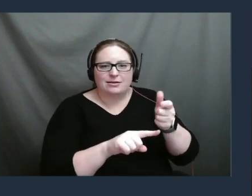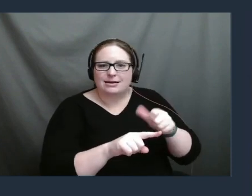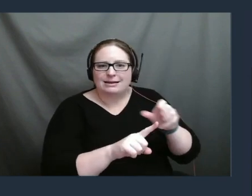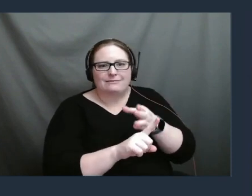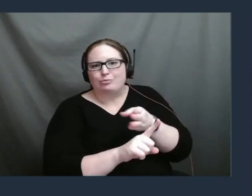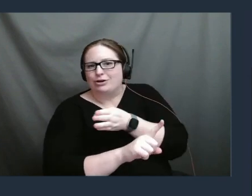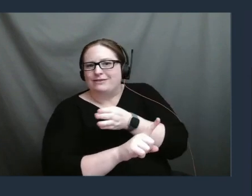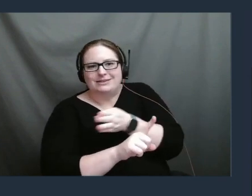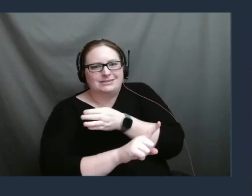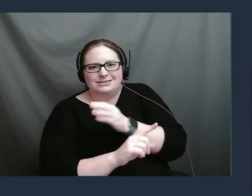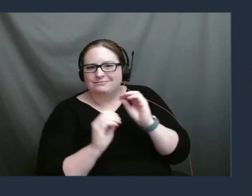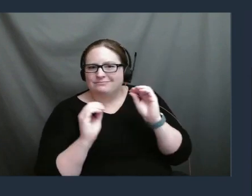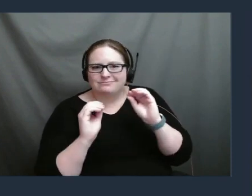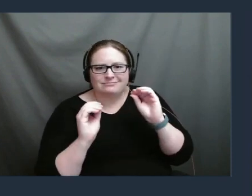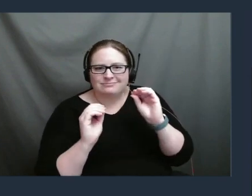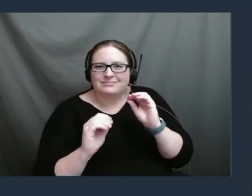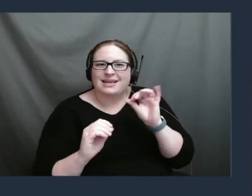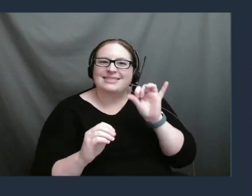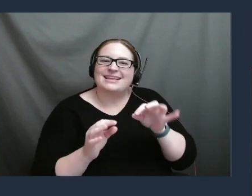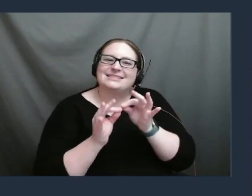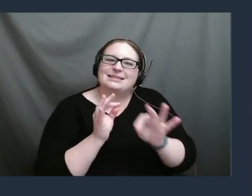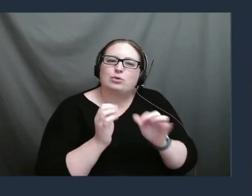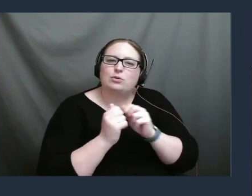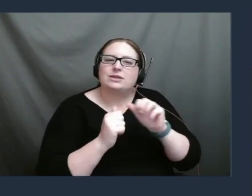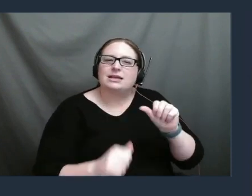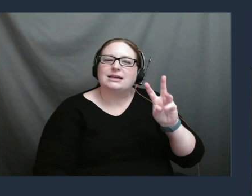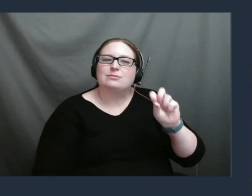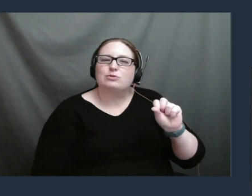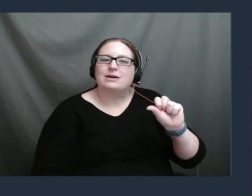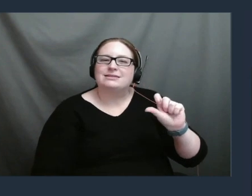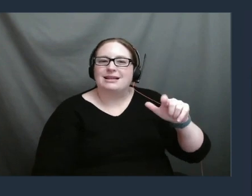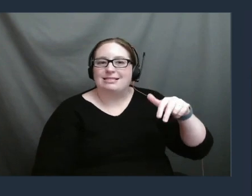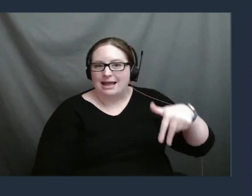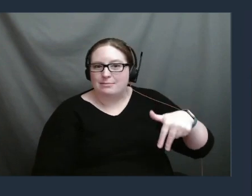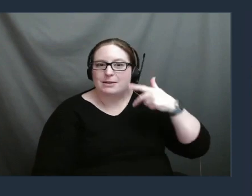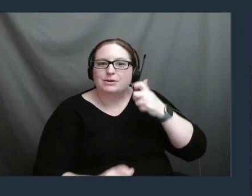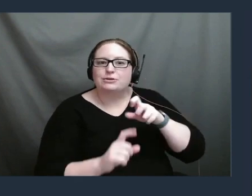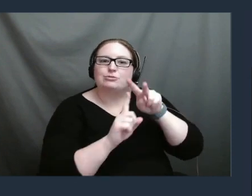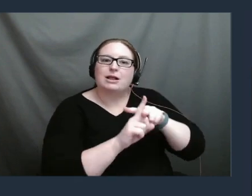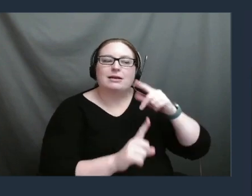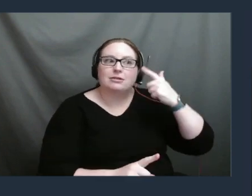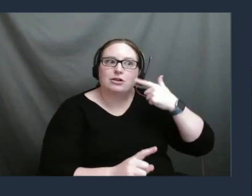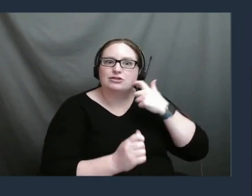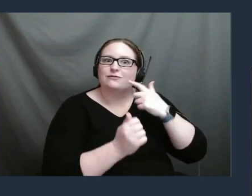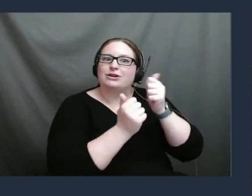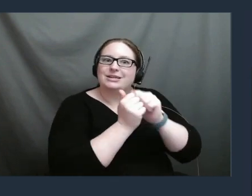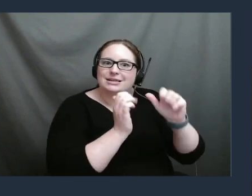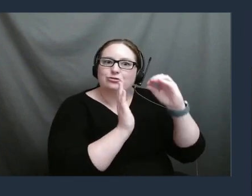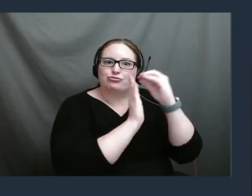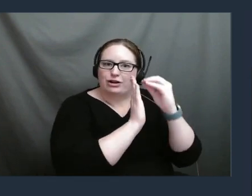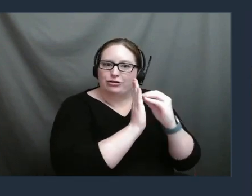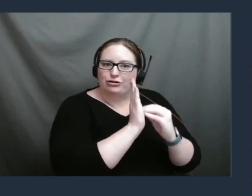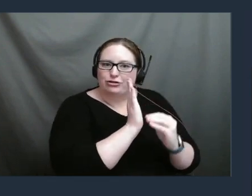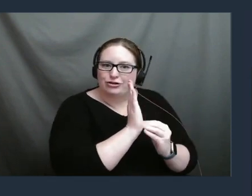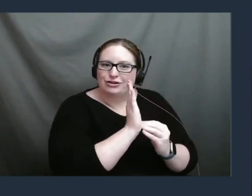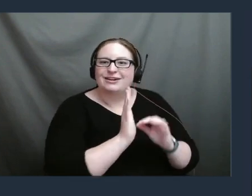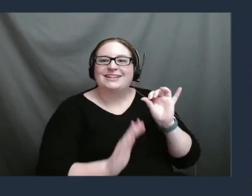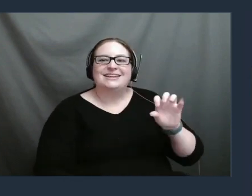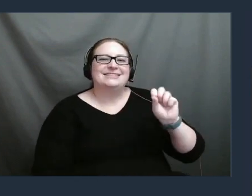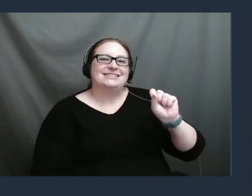And this is simple to achieve through AWS Lambda because you're applying that logic to every single data record. This is stateless stream